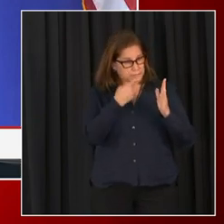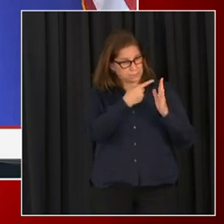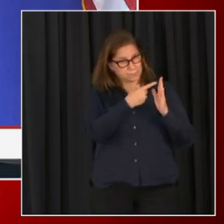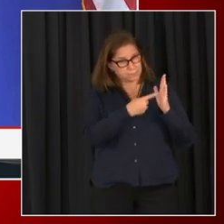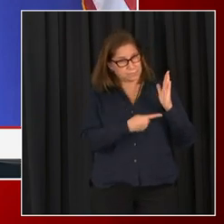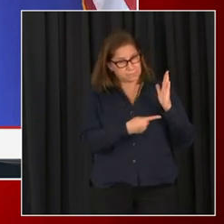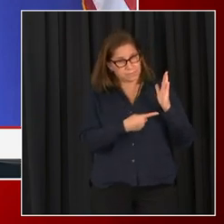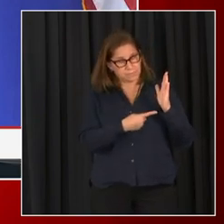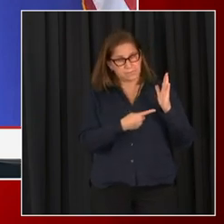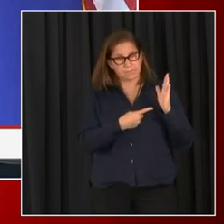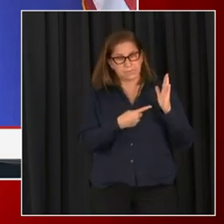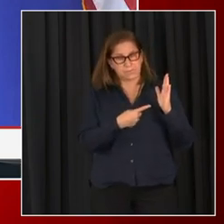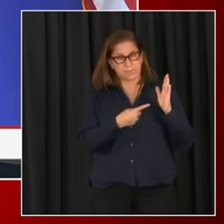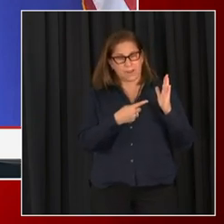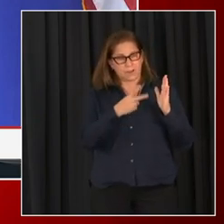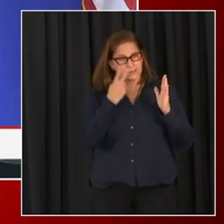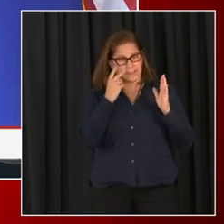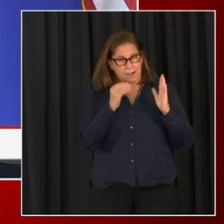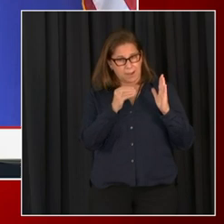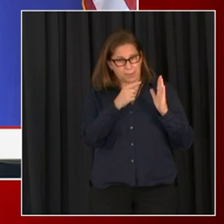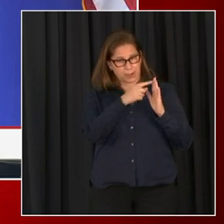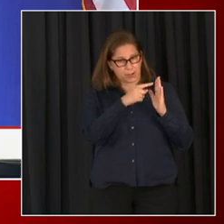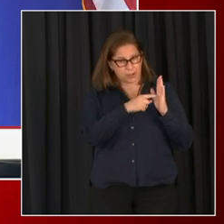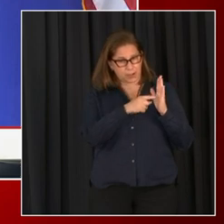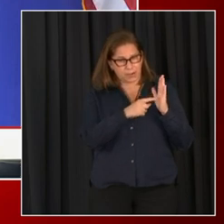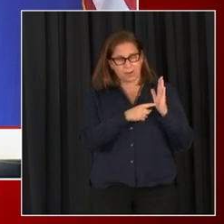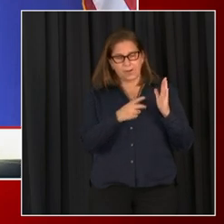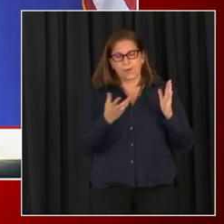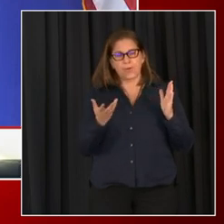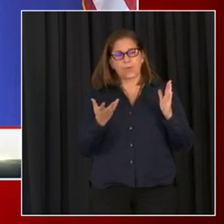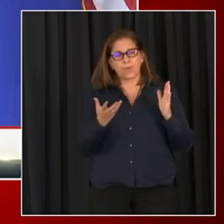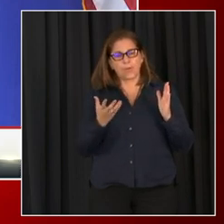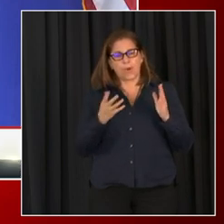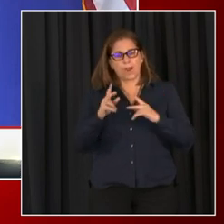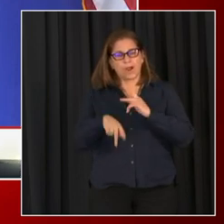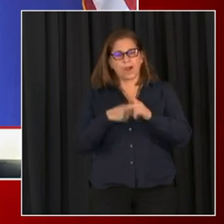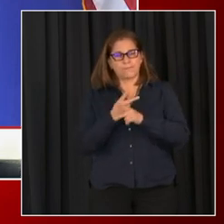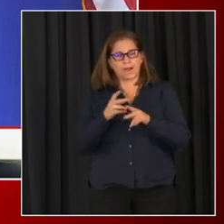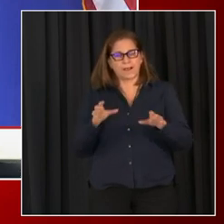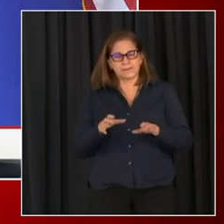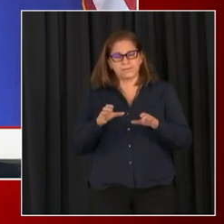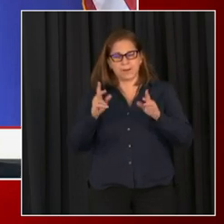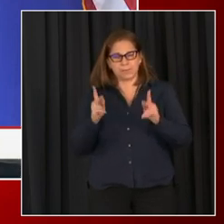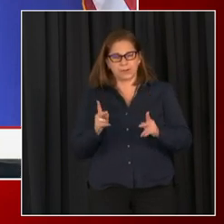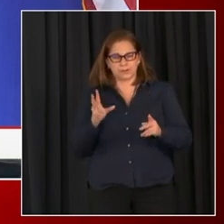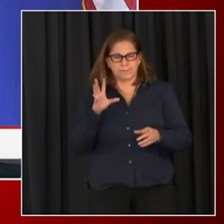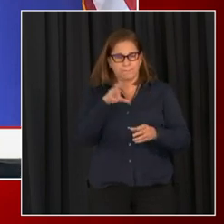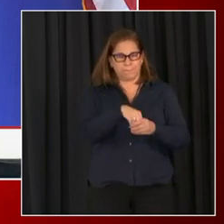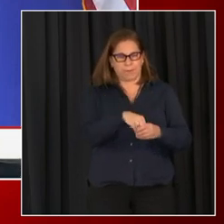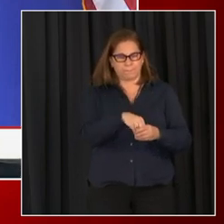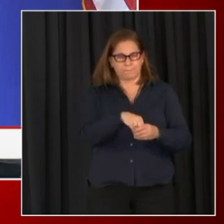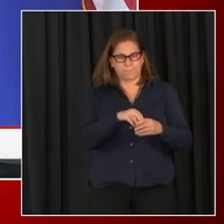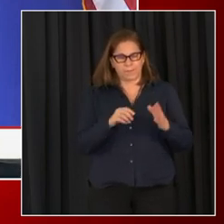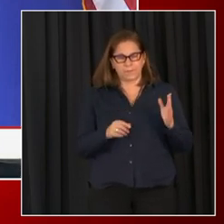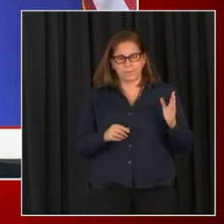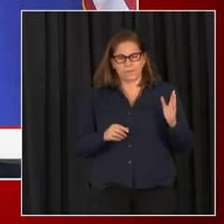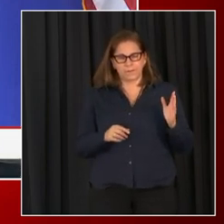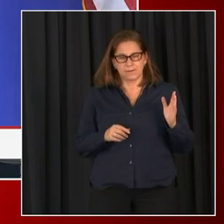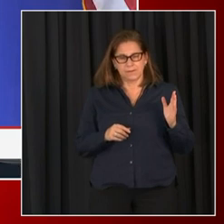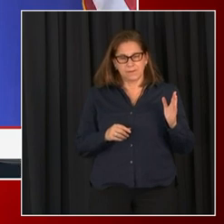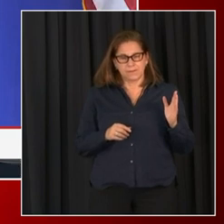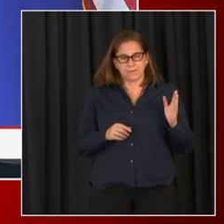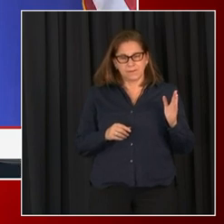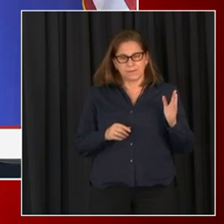certain types of activities, and then they are analyzed for trends. So personal care